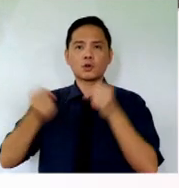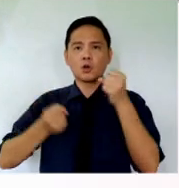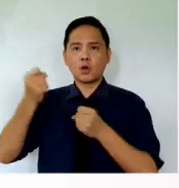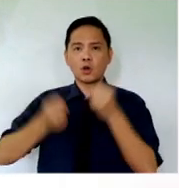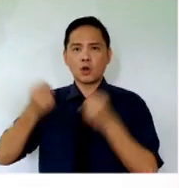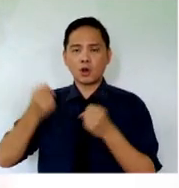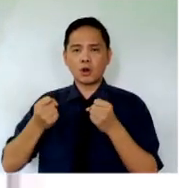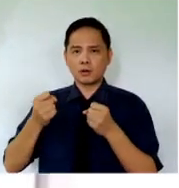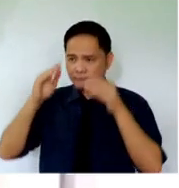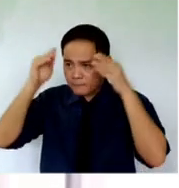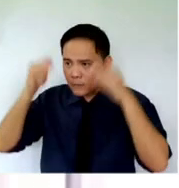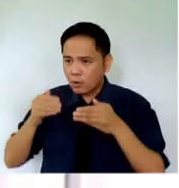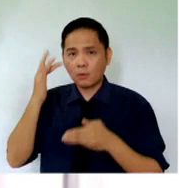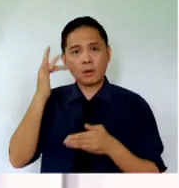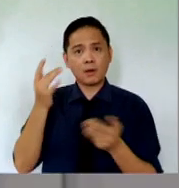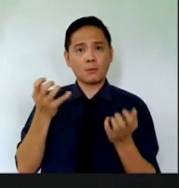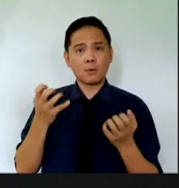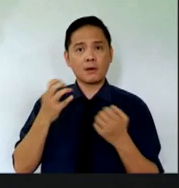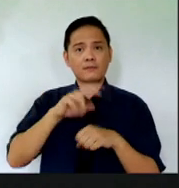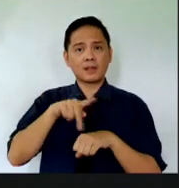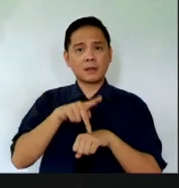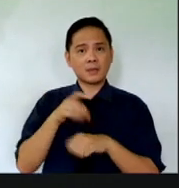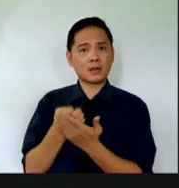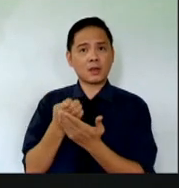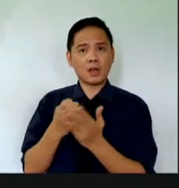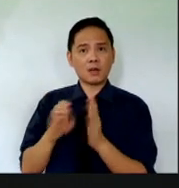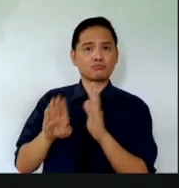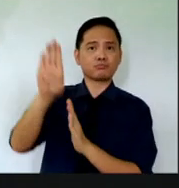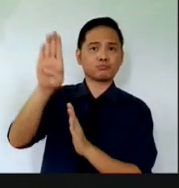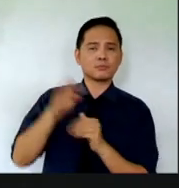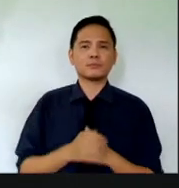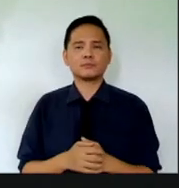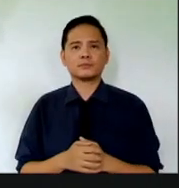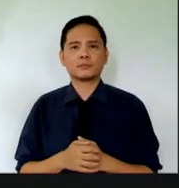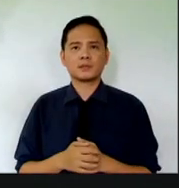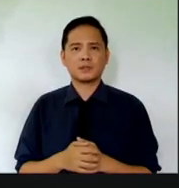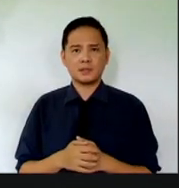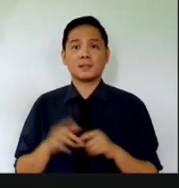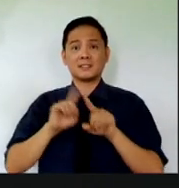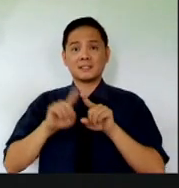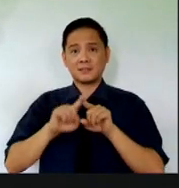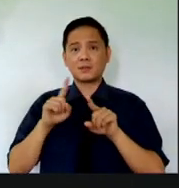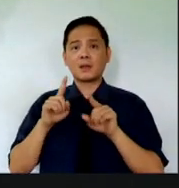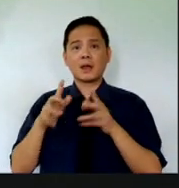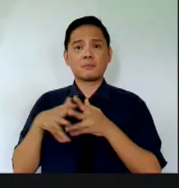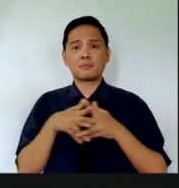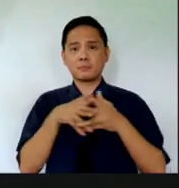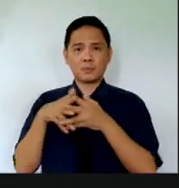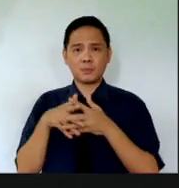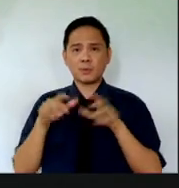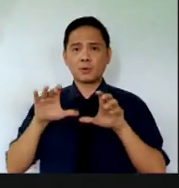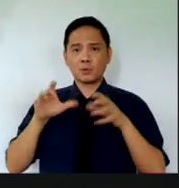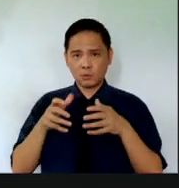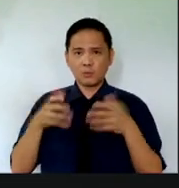boost amid the COVID-19 pandemic. In a webinar organized by the American Chamber of Commerce of the Philippines, Trade